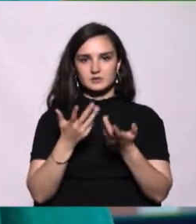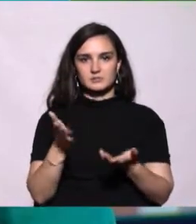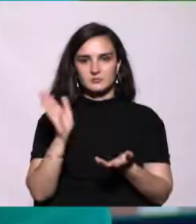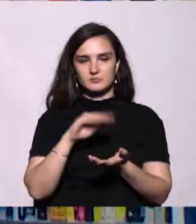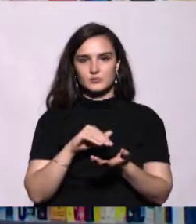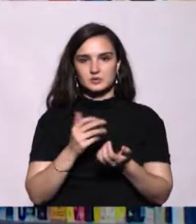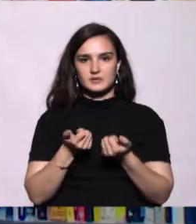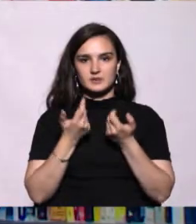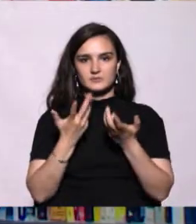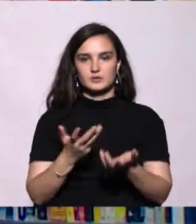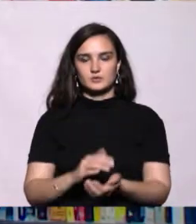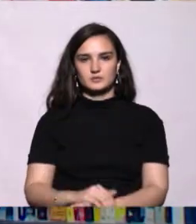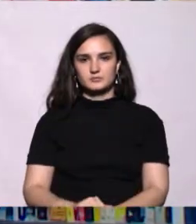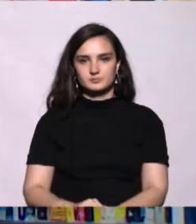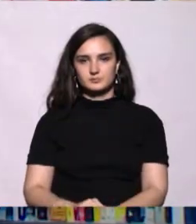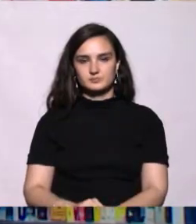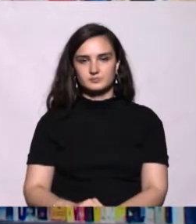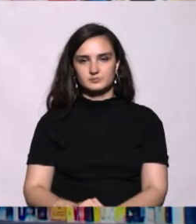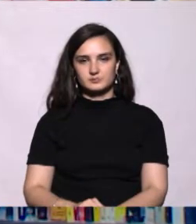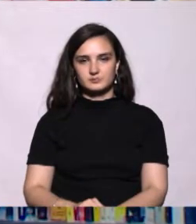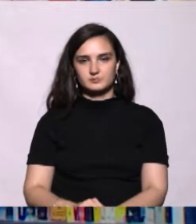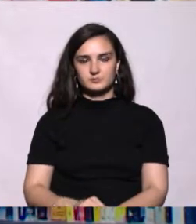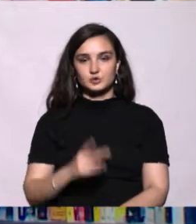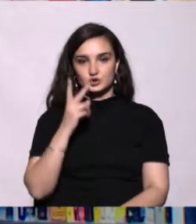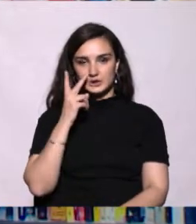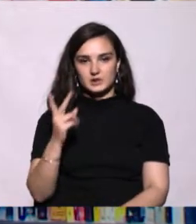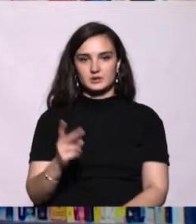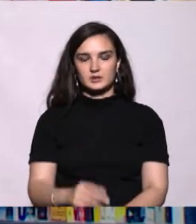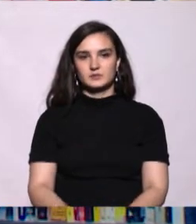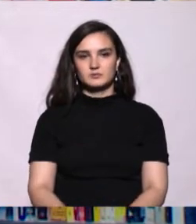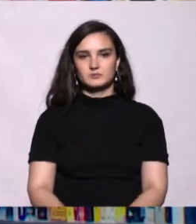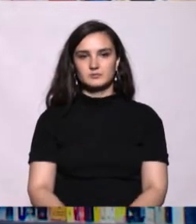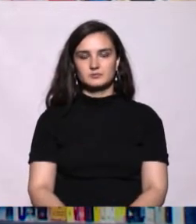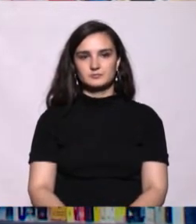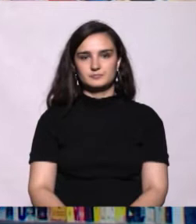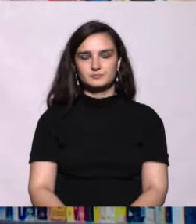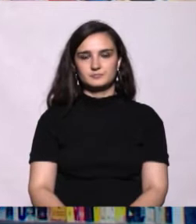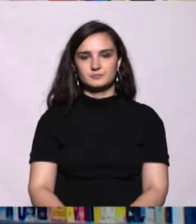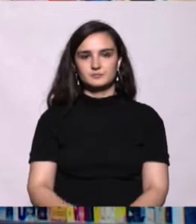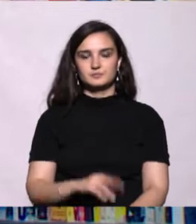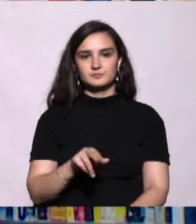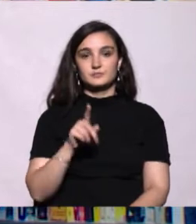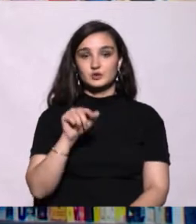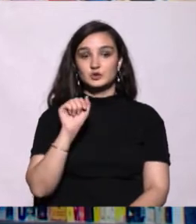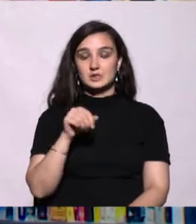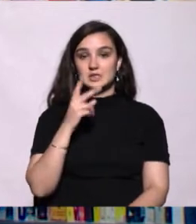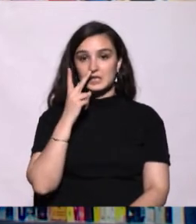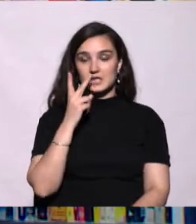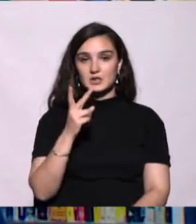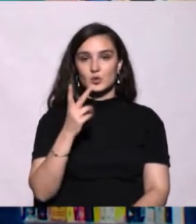count together. Look at the board. Look at the board and you can